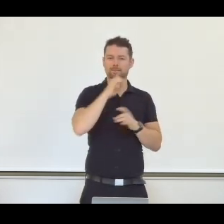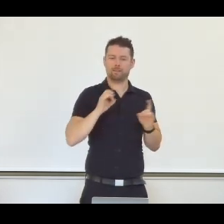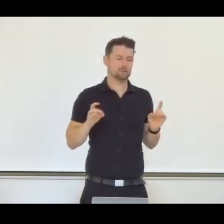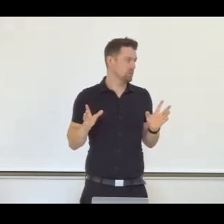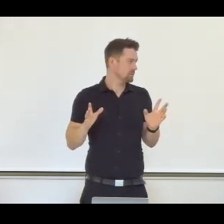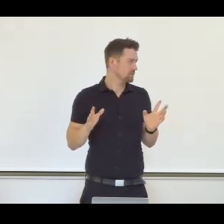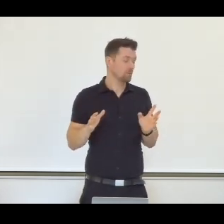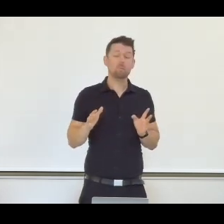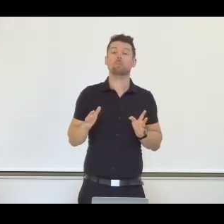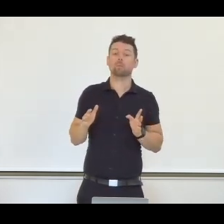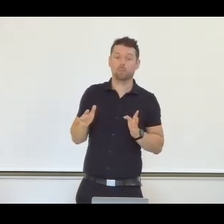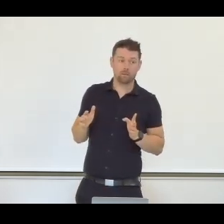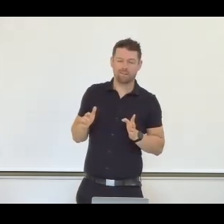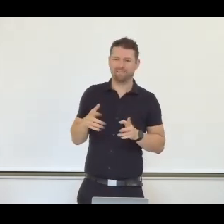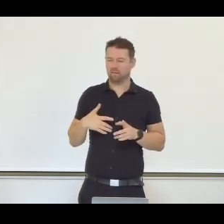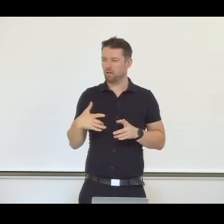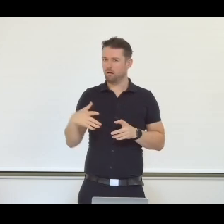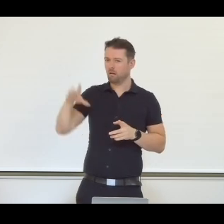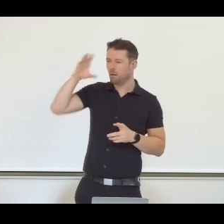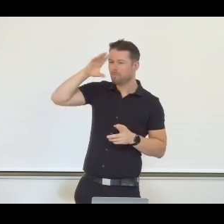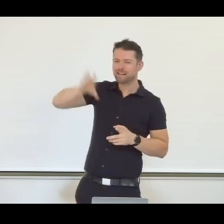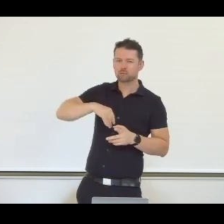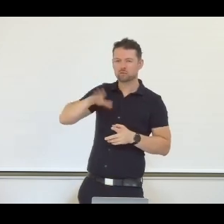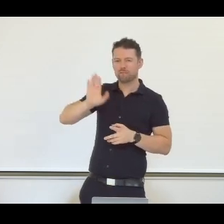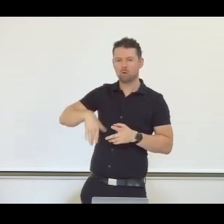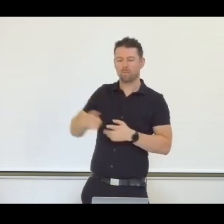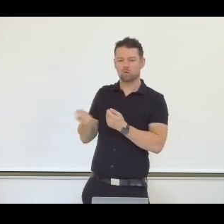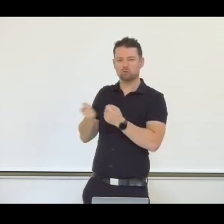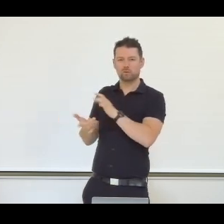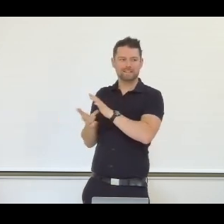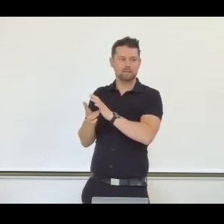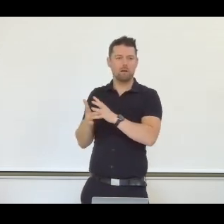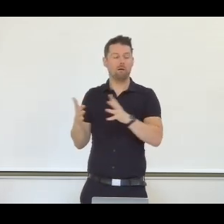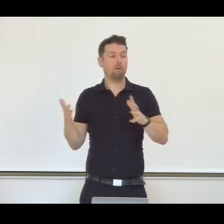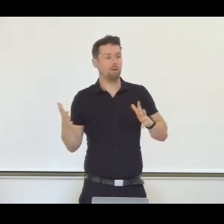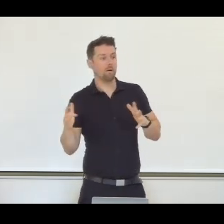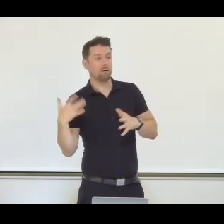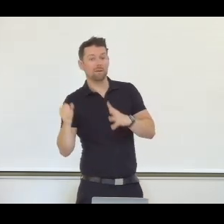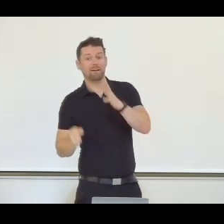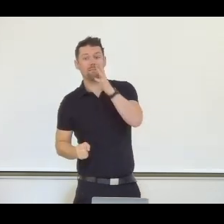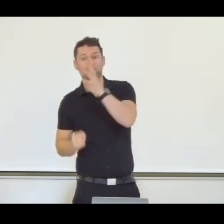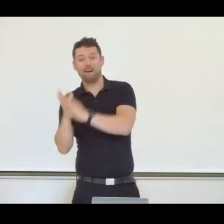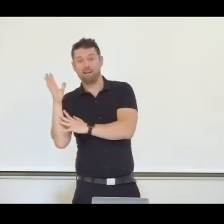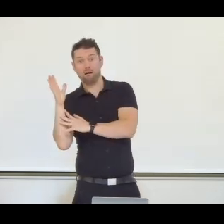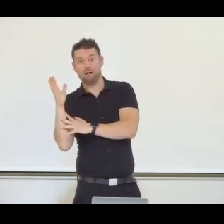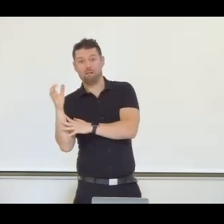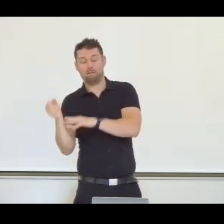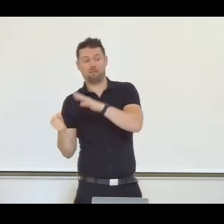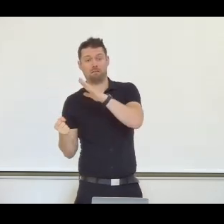received quickly after a message from the control center saying, oh, we had a fire in the main